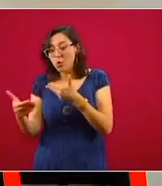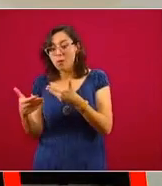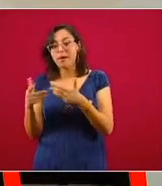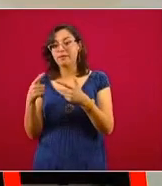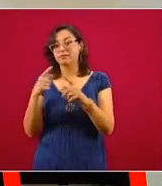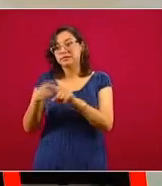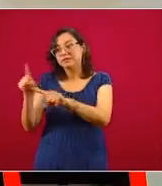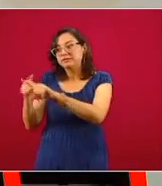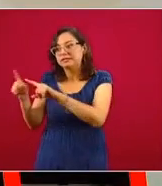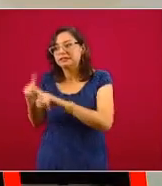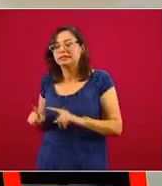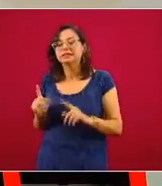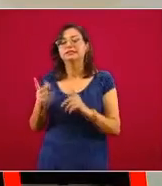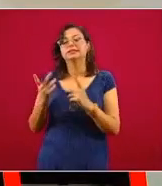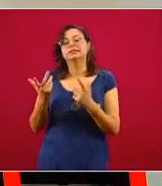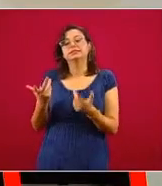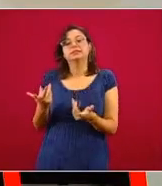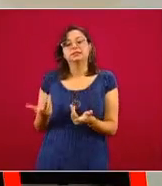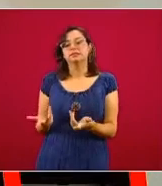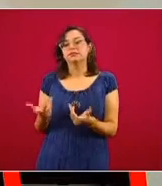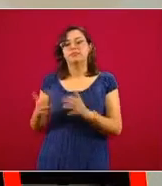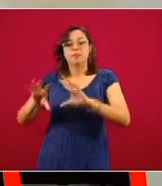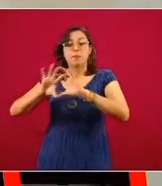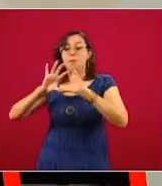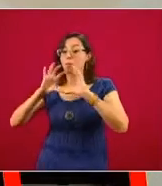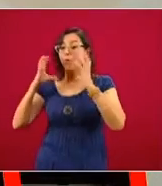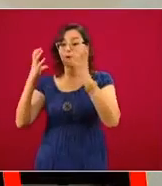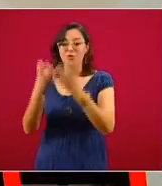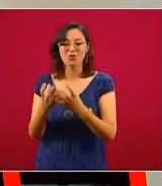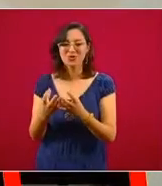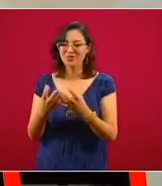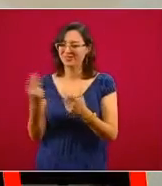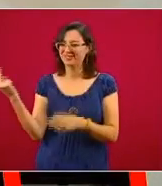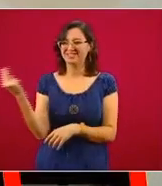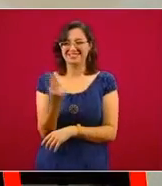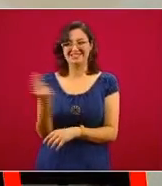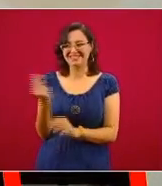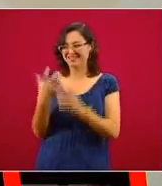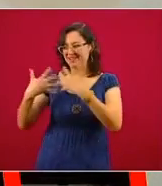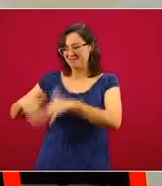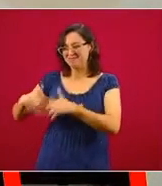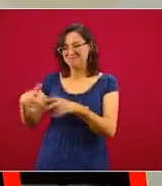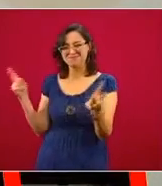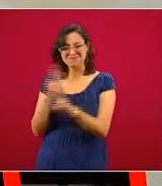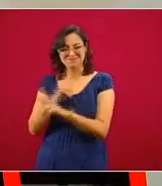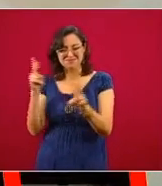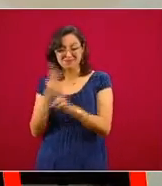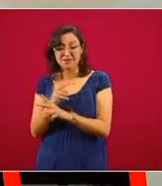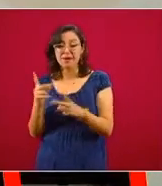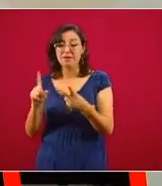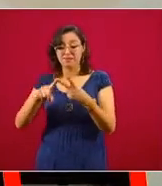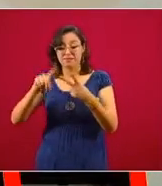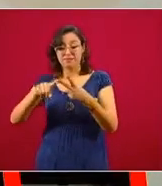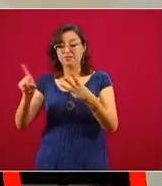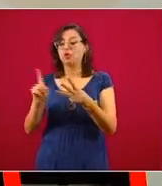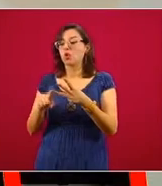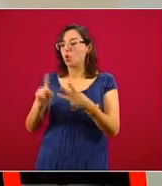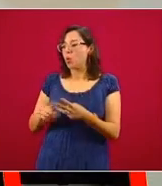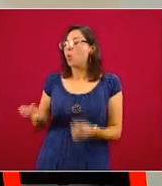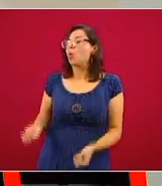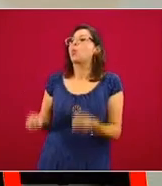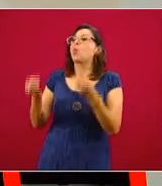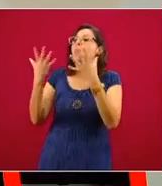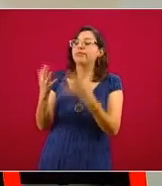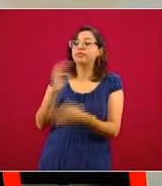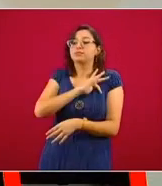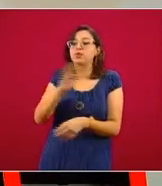novel. And in terms of a global saturated at capacity market, that's an issue. Also,